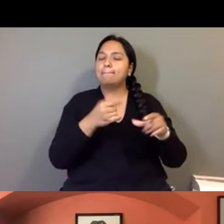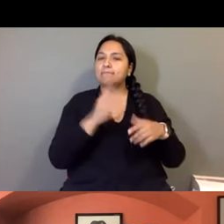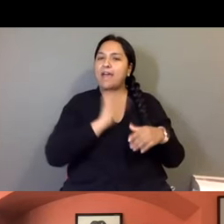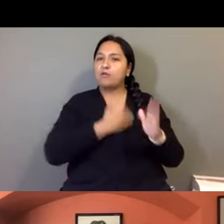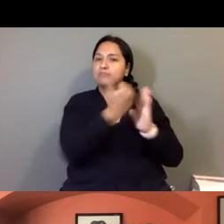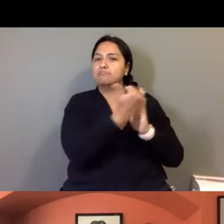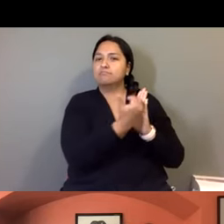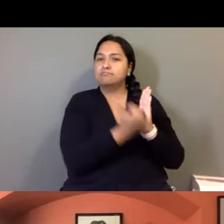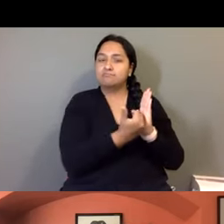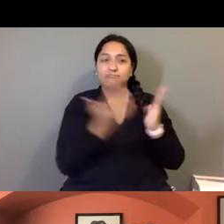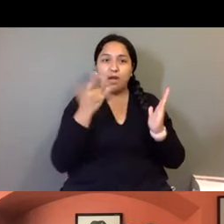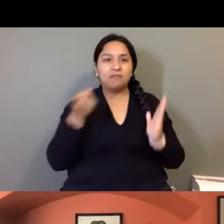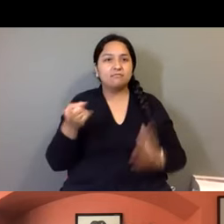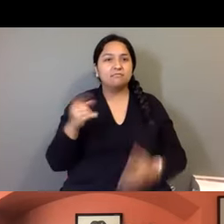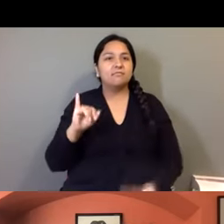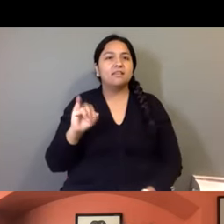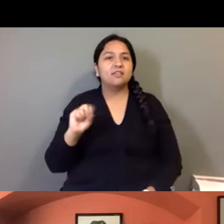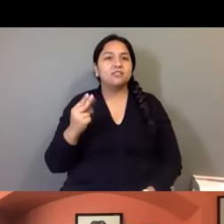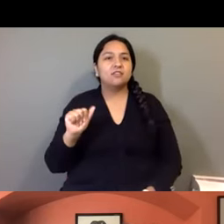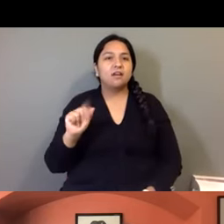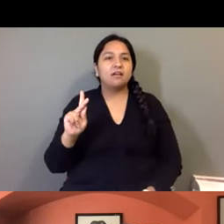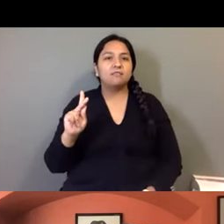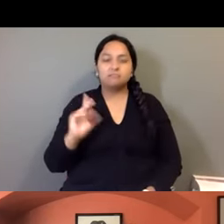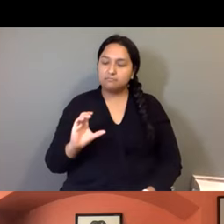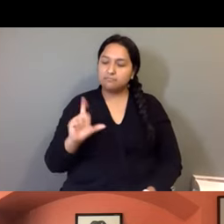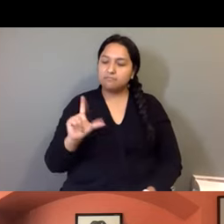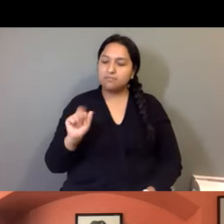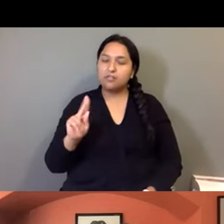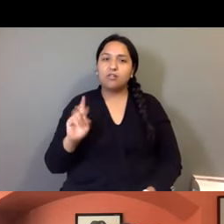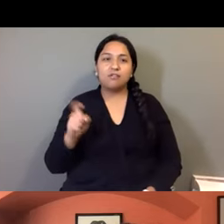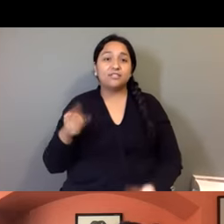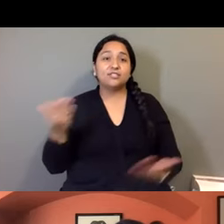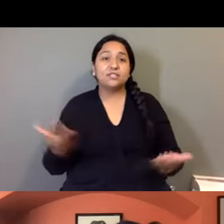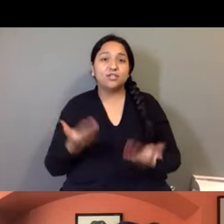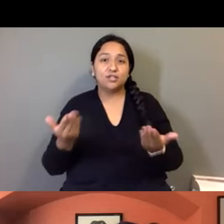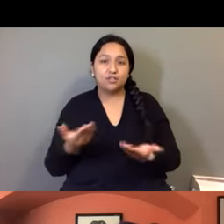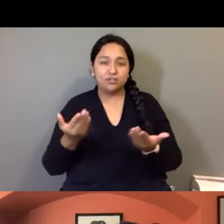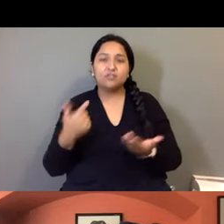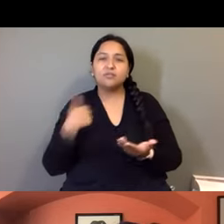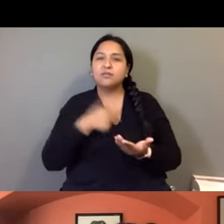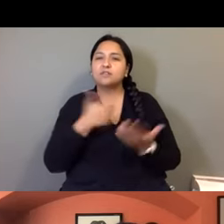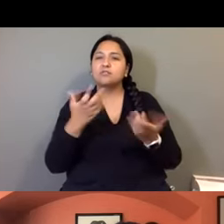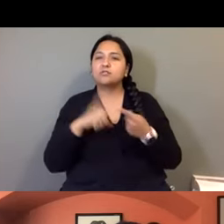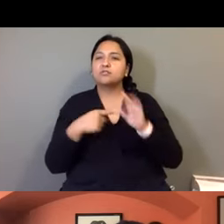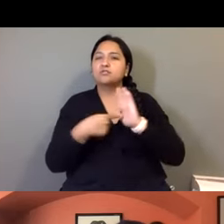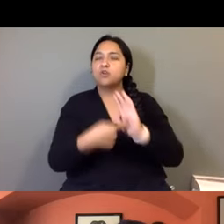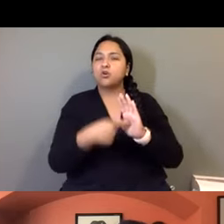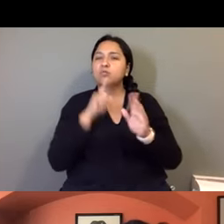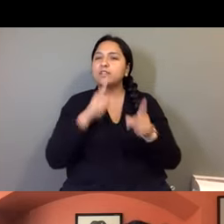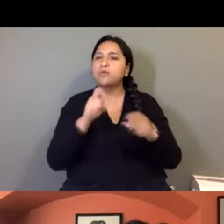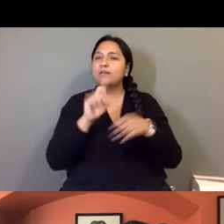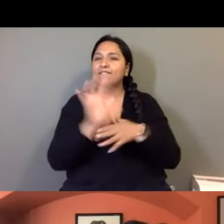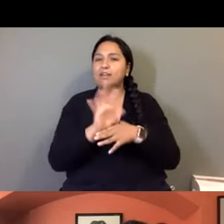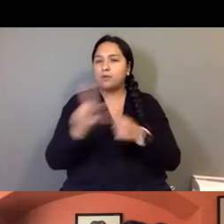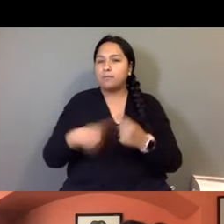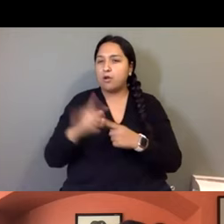and lovely Isha Clark is here. And we're going to share with you a little quick video about Isha's work. And then we're going to